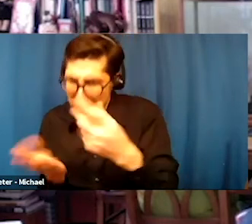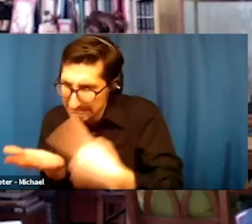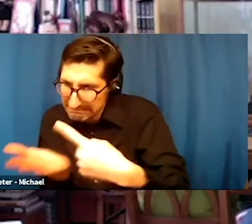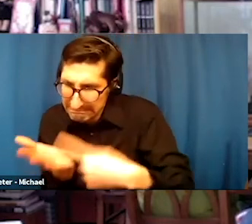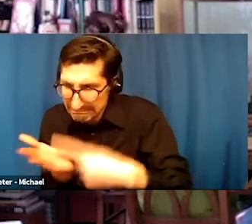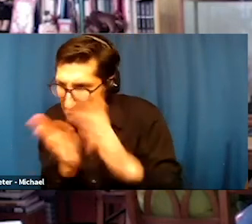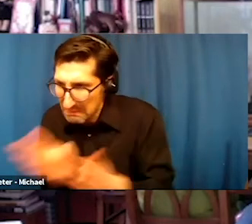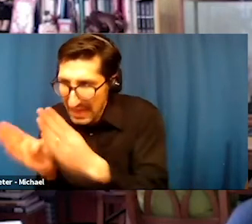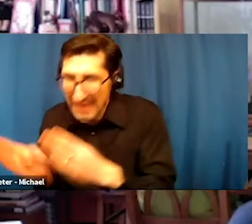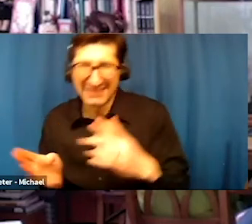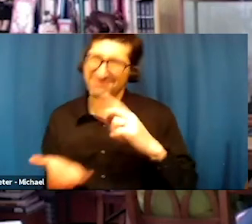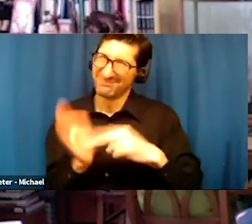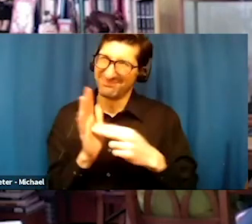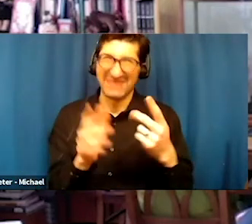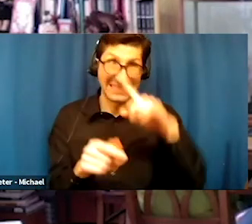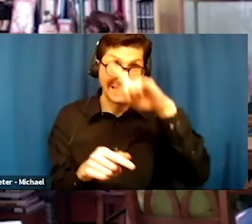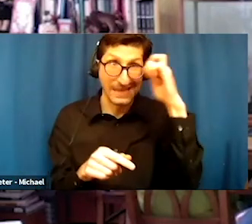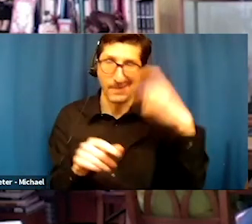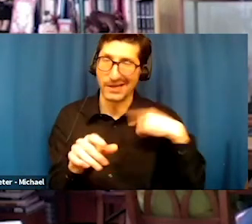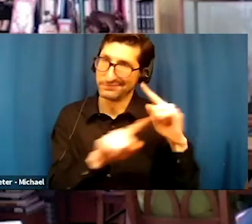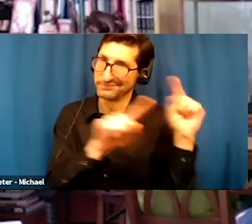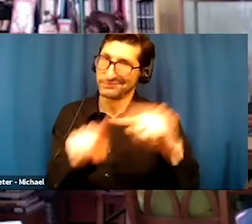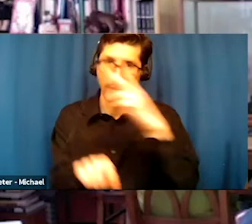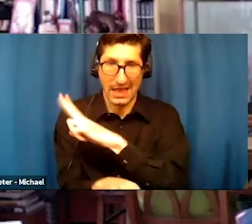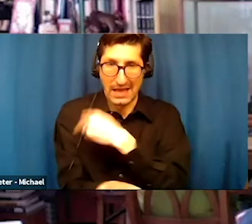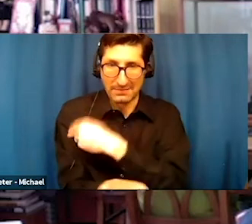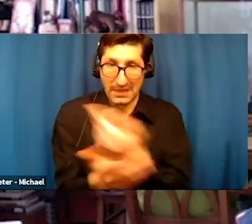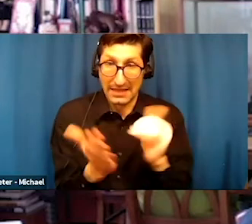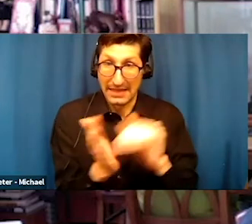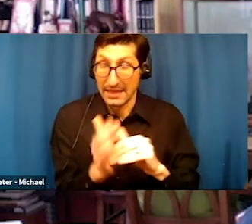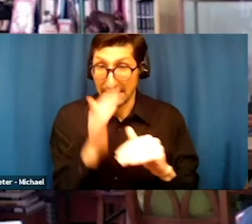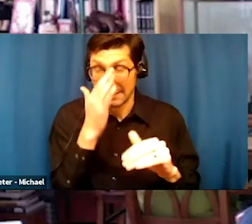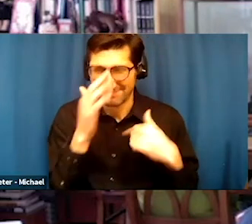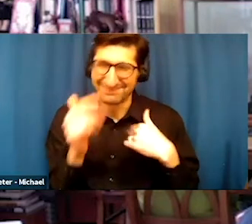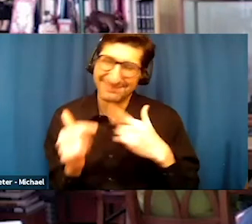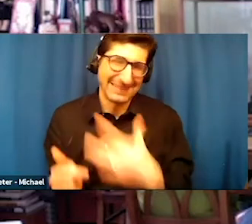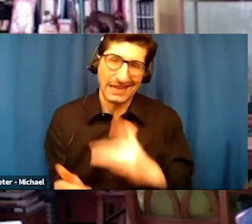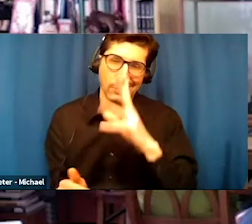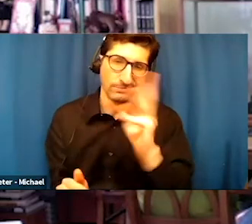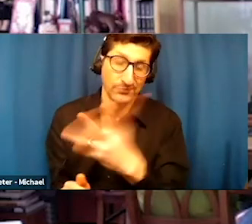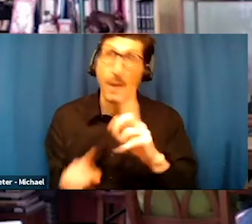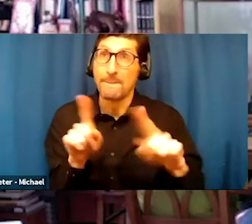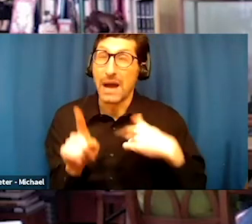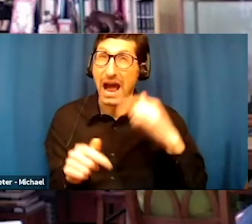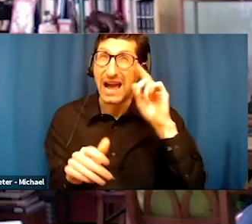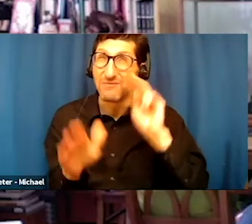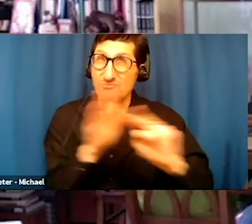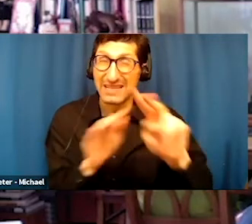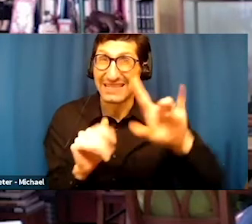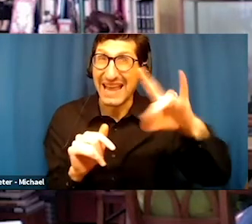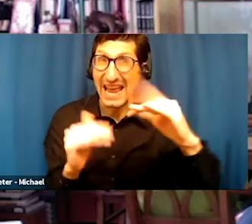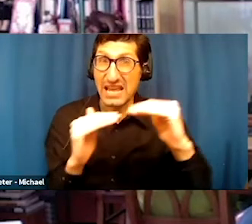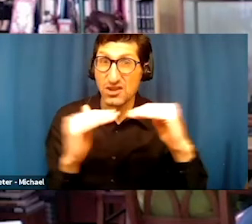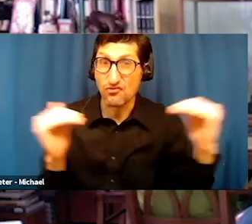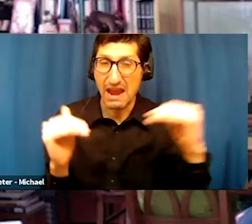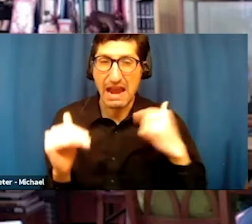the hospital. I hardly listened. By eighth grade, I'd be so normal, I wouldn't need Condon School. A thought